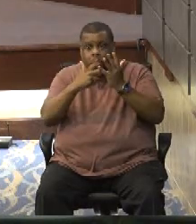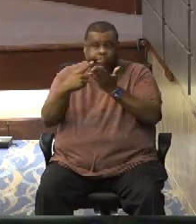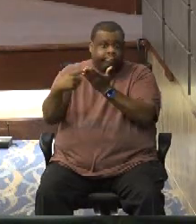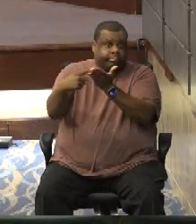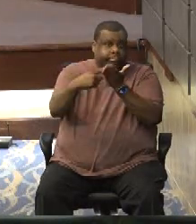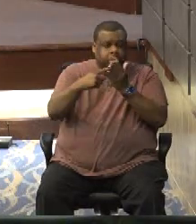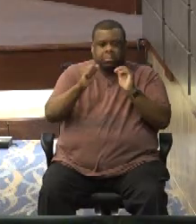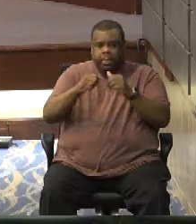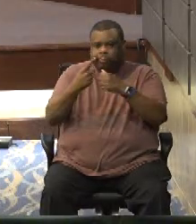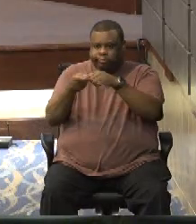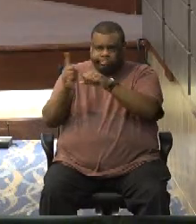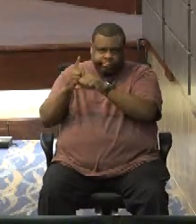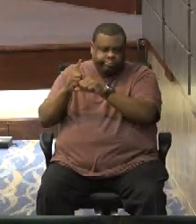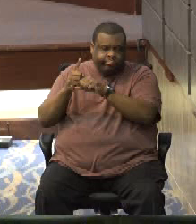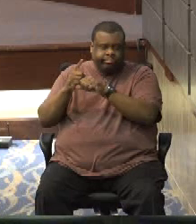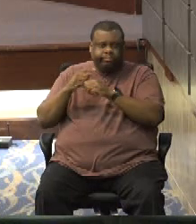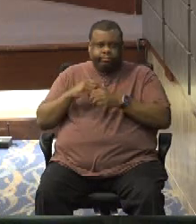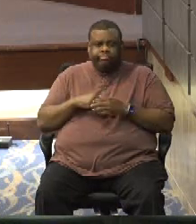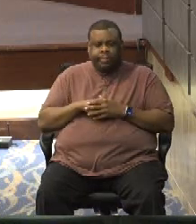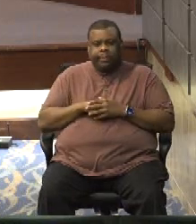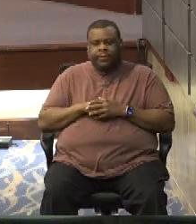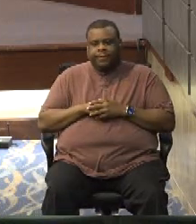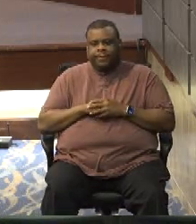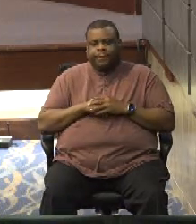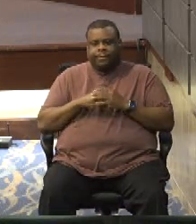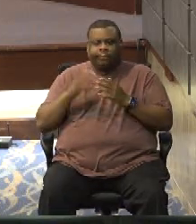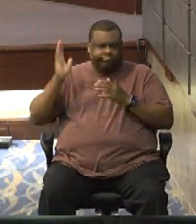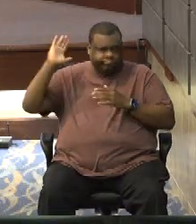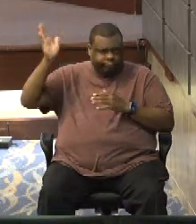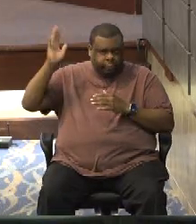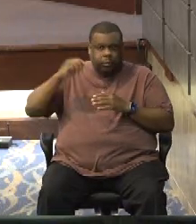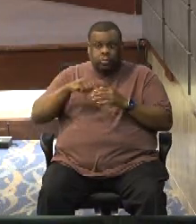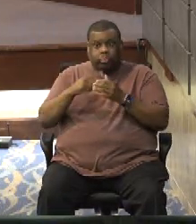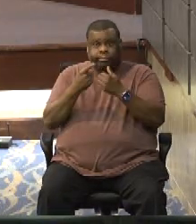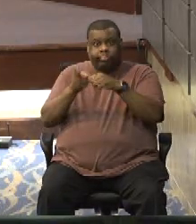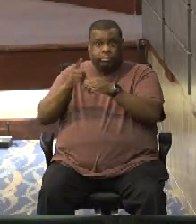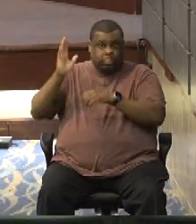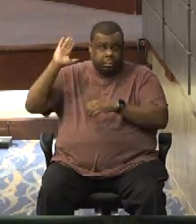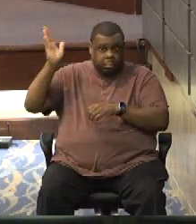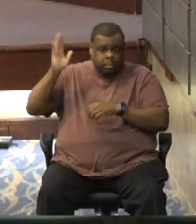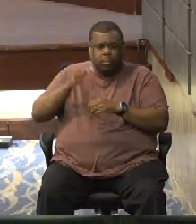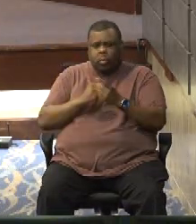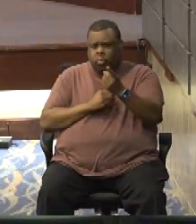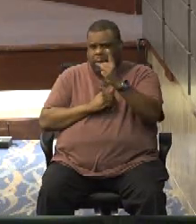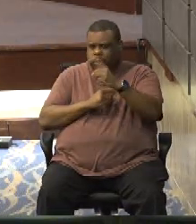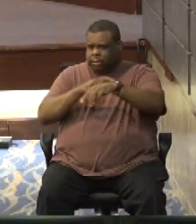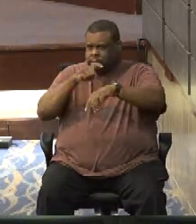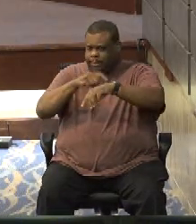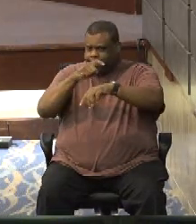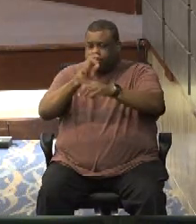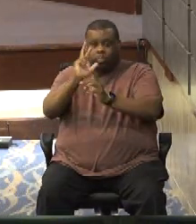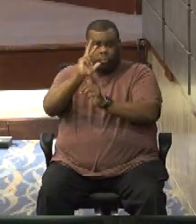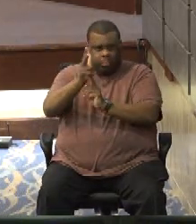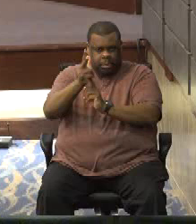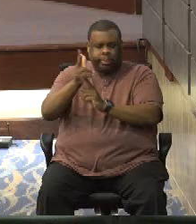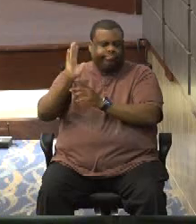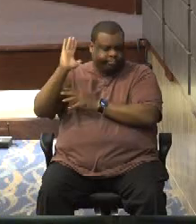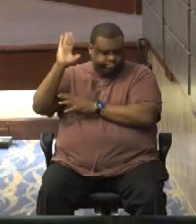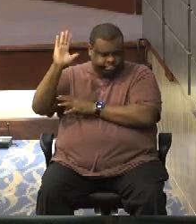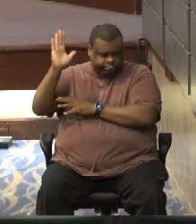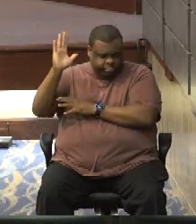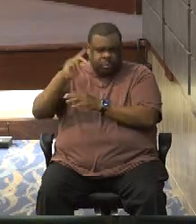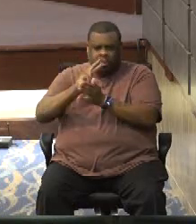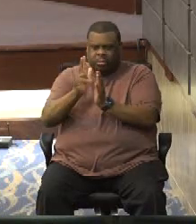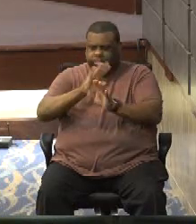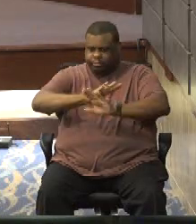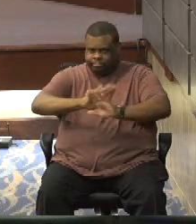visitors portion of the agenda. On items other than public hearings, speakers will be allotted 1 3-minute presentation regardless of the number of agenda